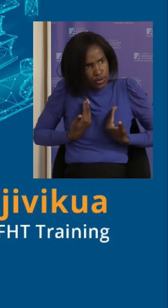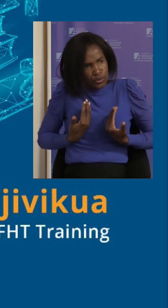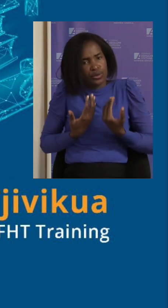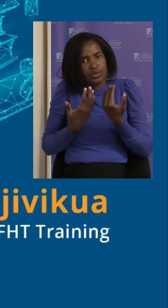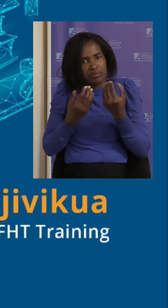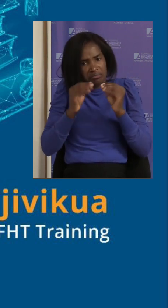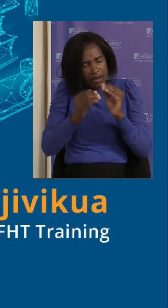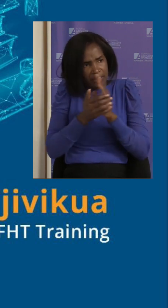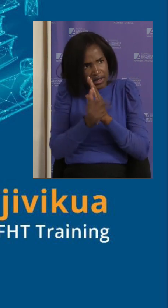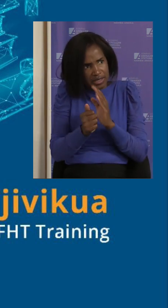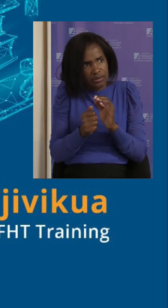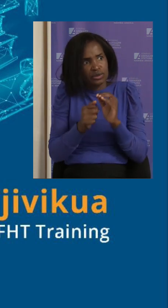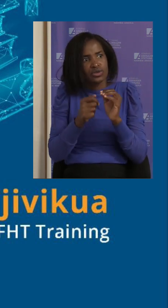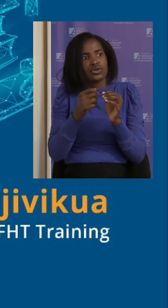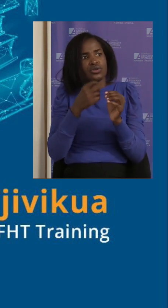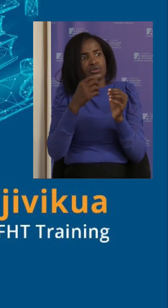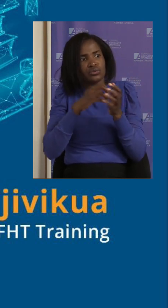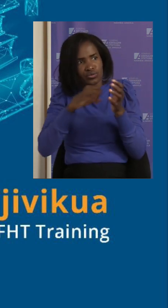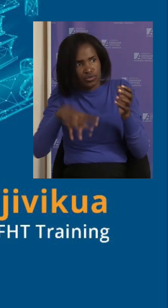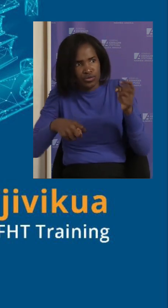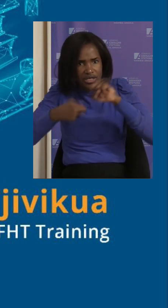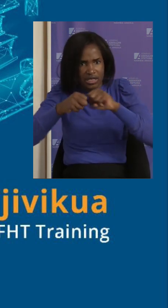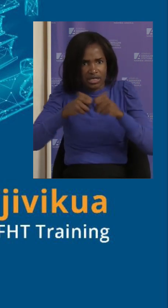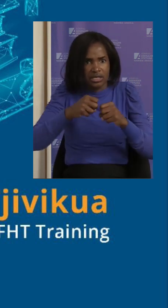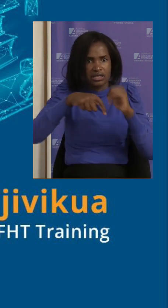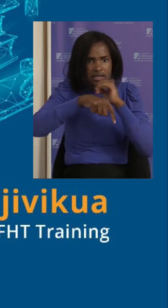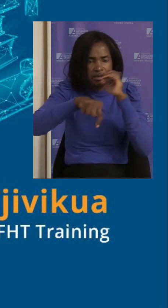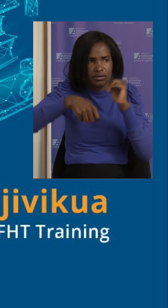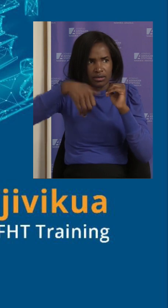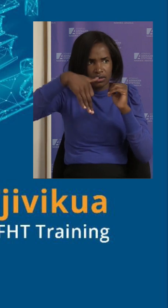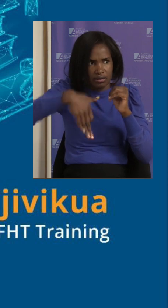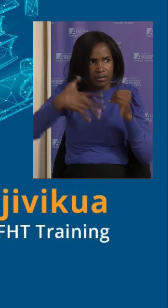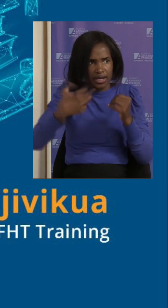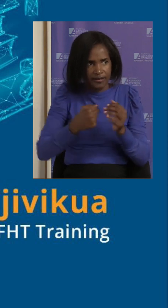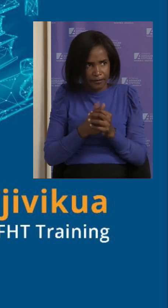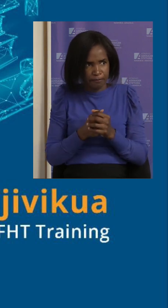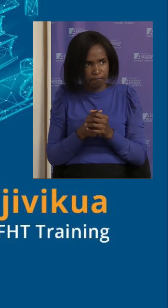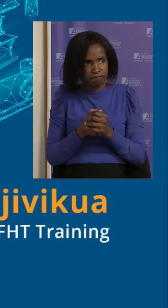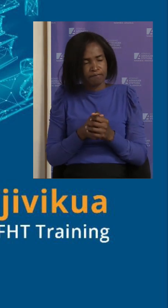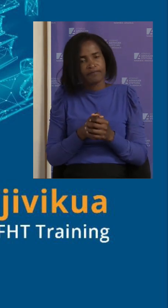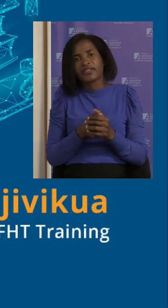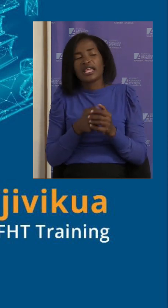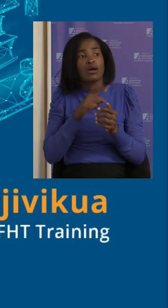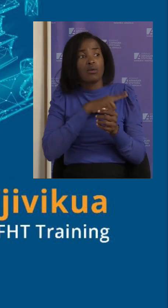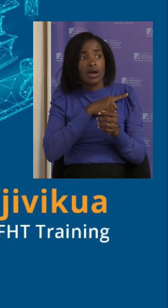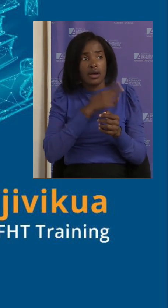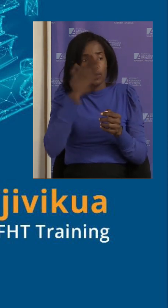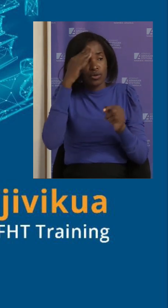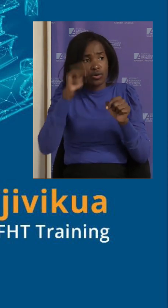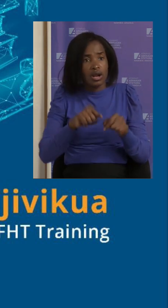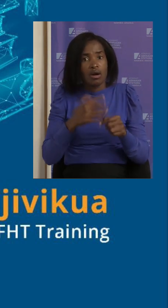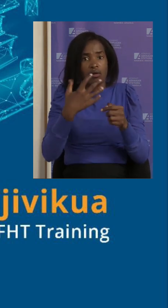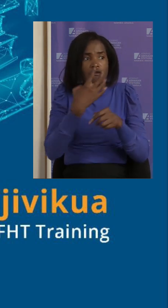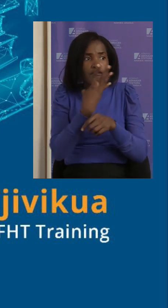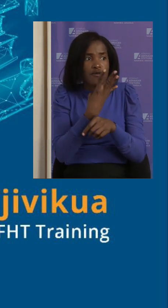socio-economic challenges facing the nation in the 21st century, with the encounters brought on by the Fourth Industrial